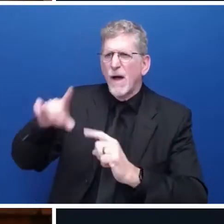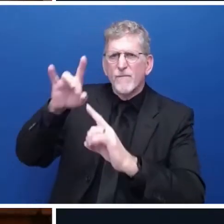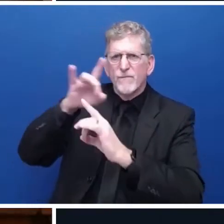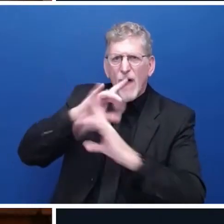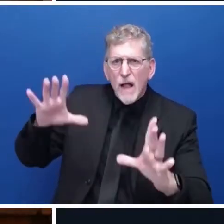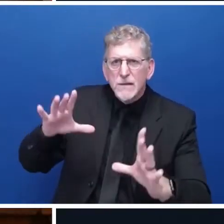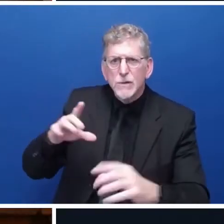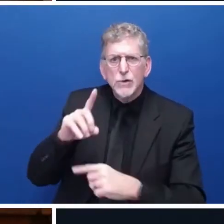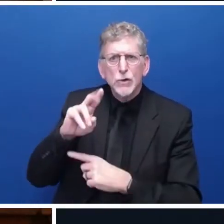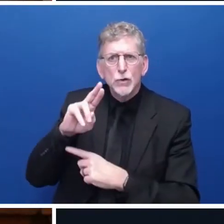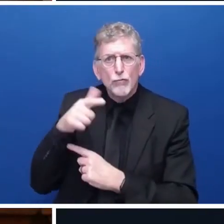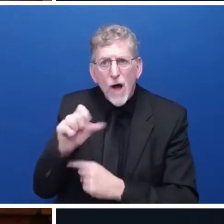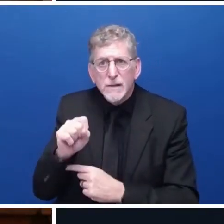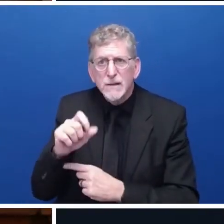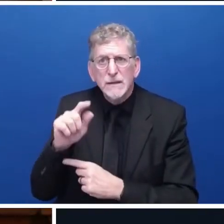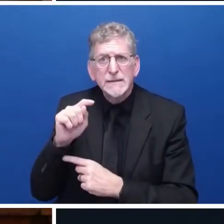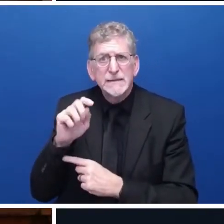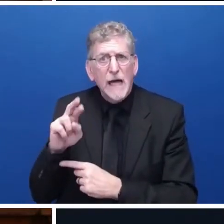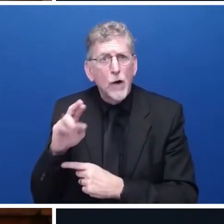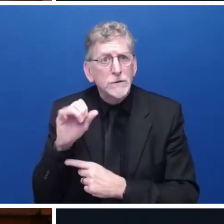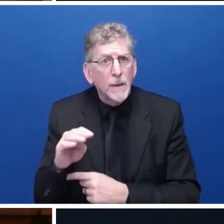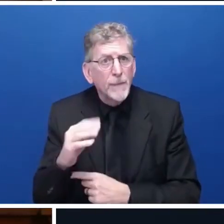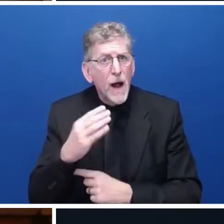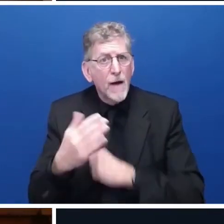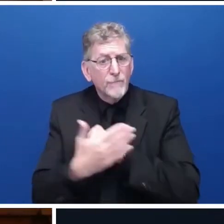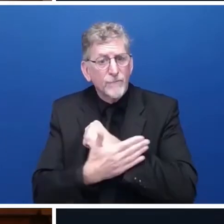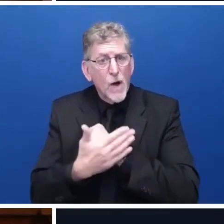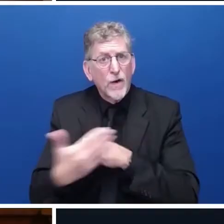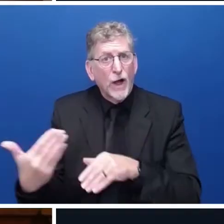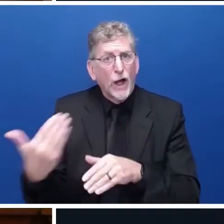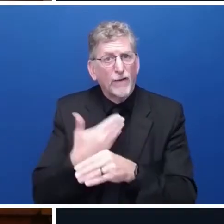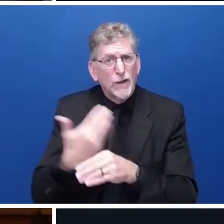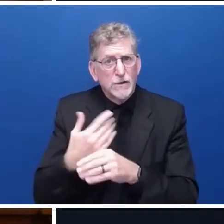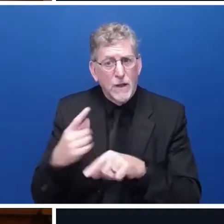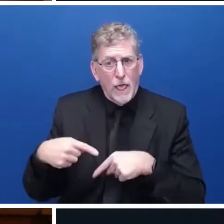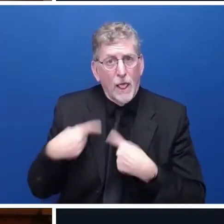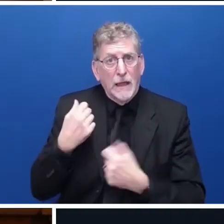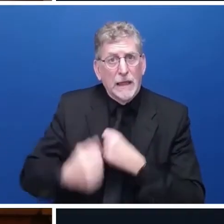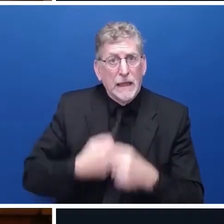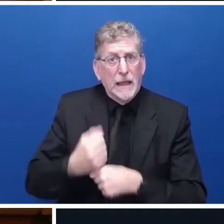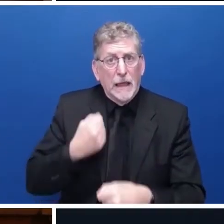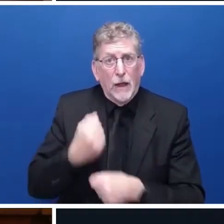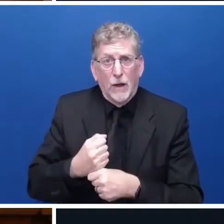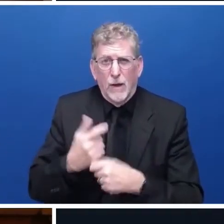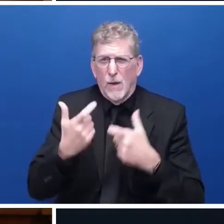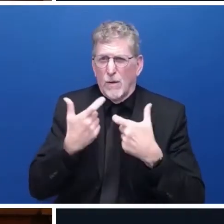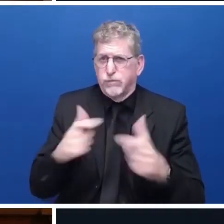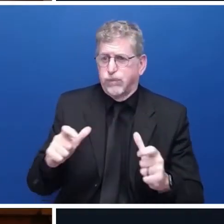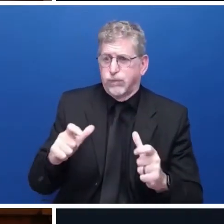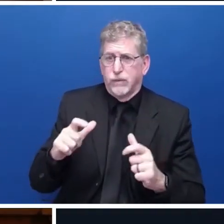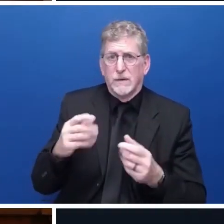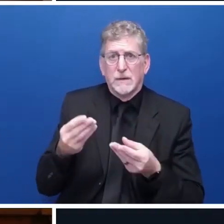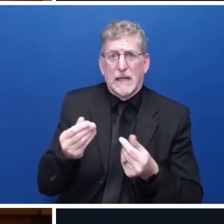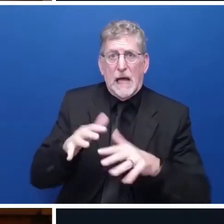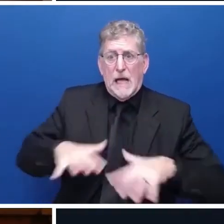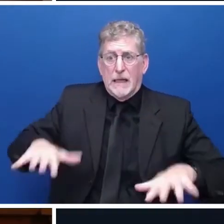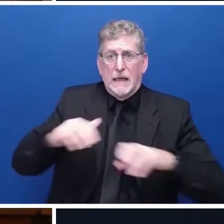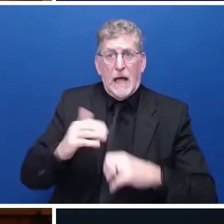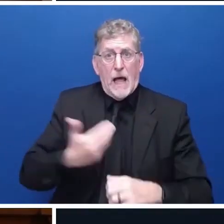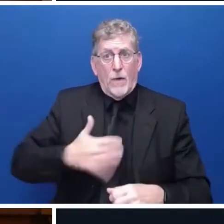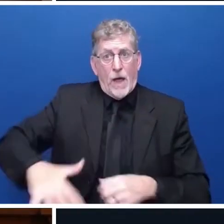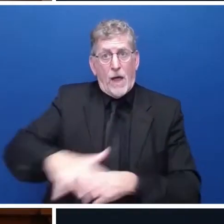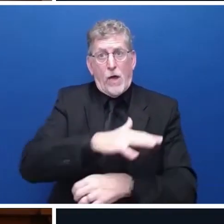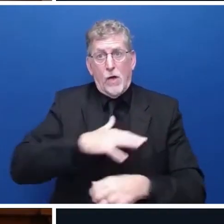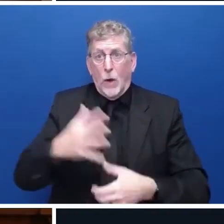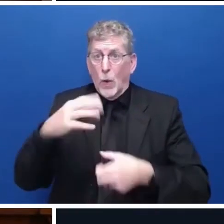region, including large parts of Mexico, really large parts of Mexico, have been controlled by